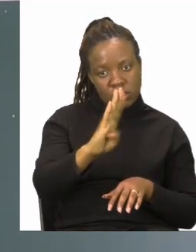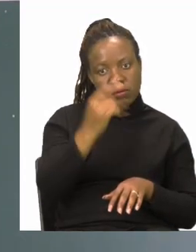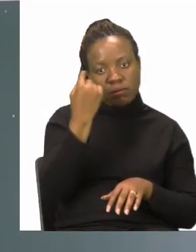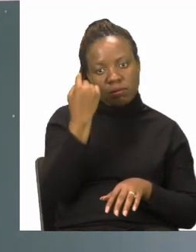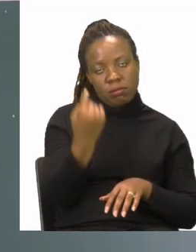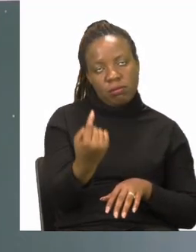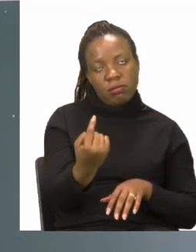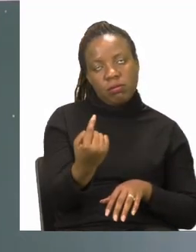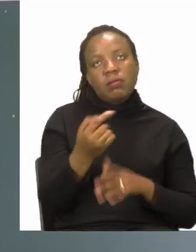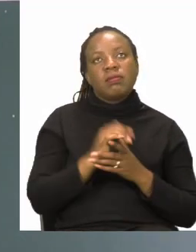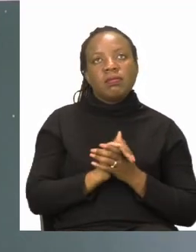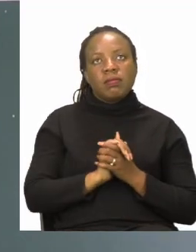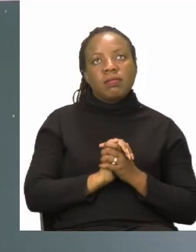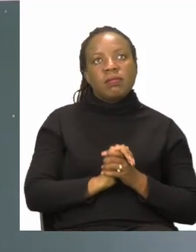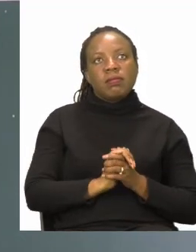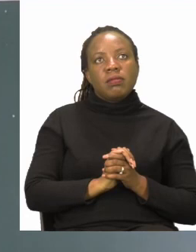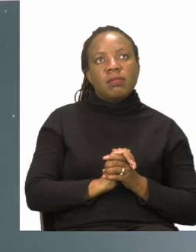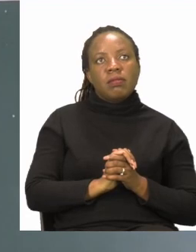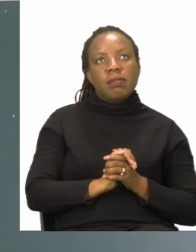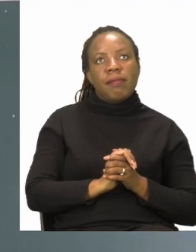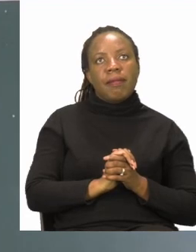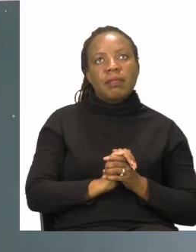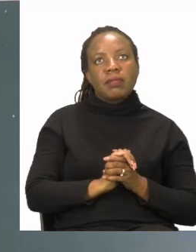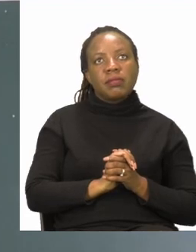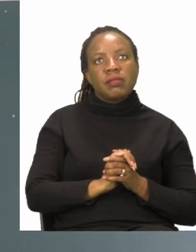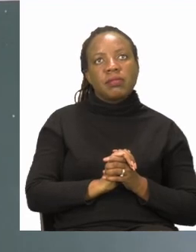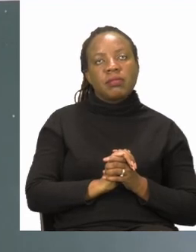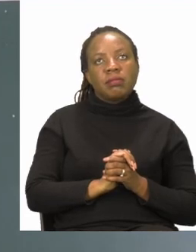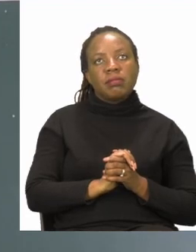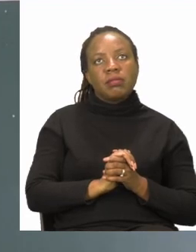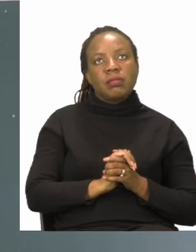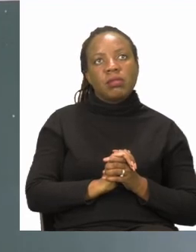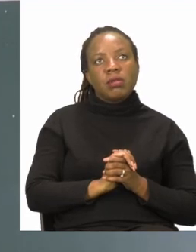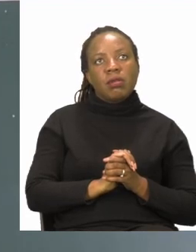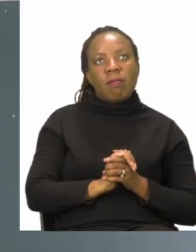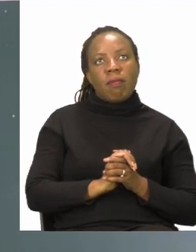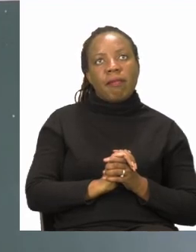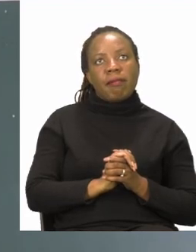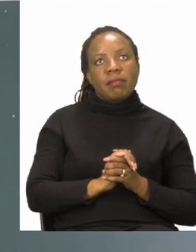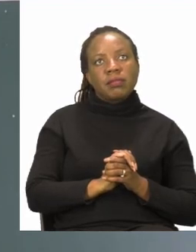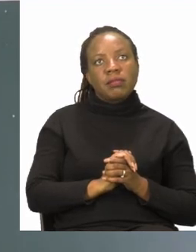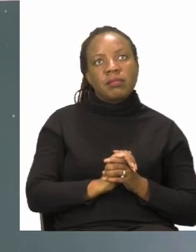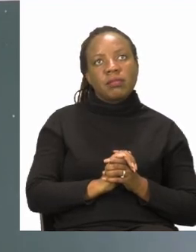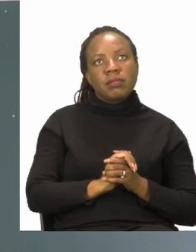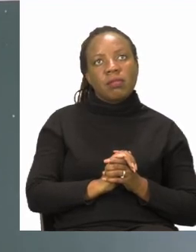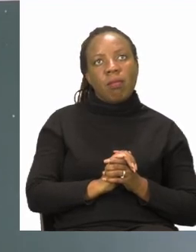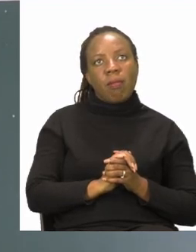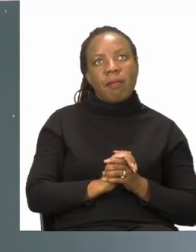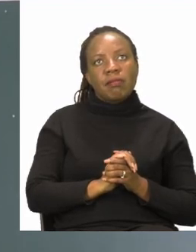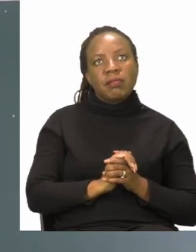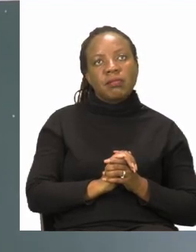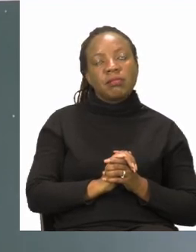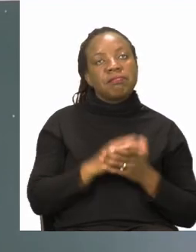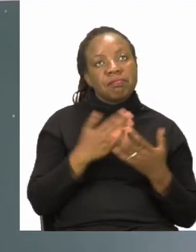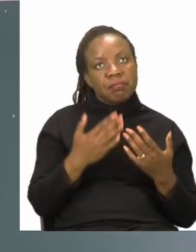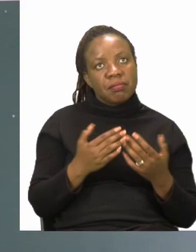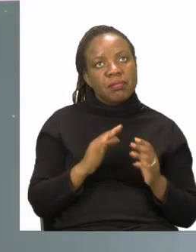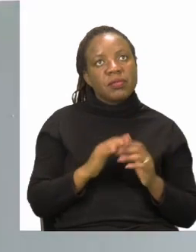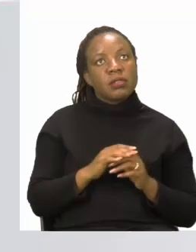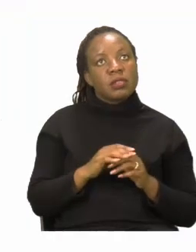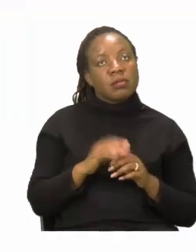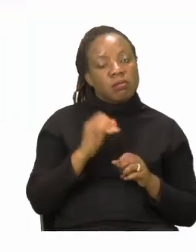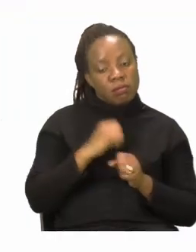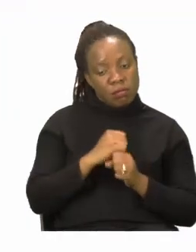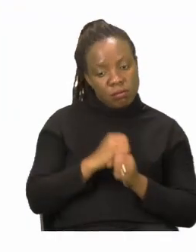your own. But before we complete the activity, let's quickly go back to page 19 and have a